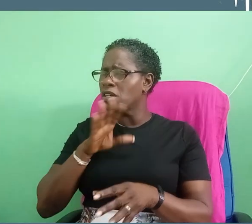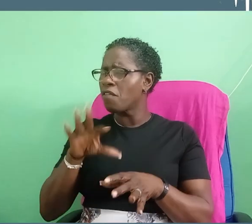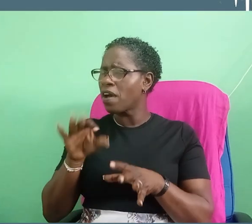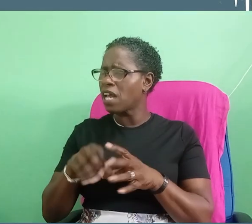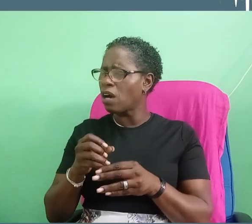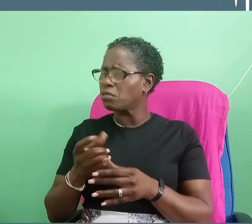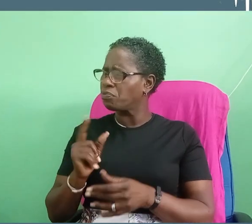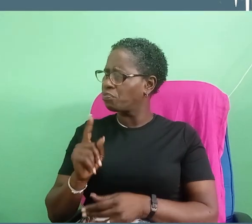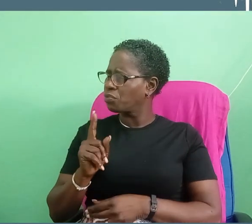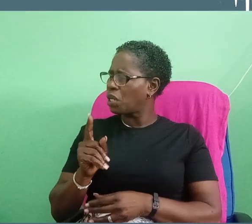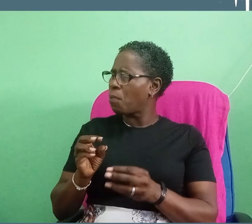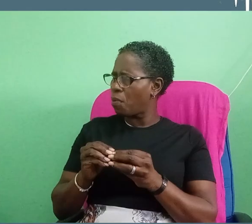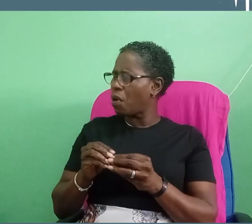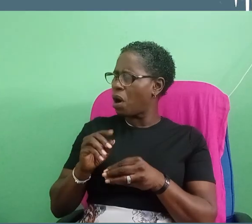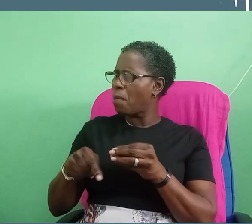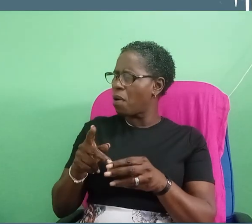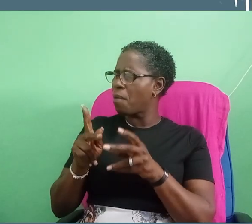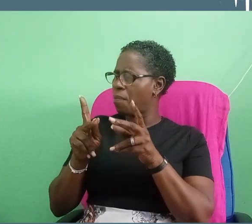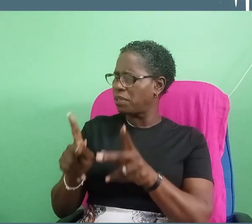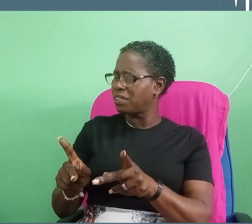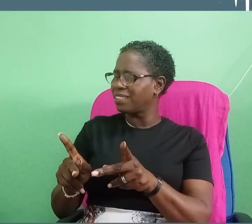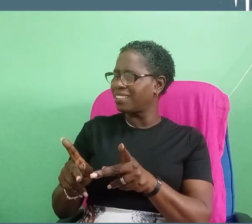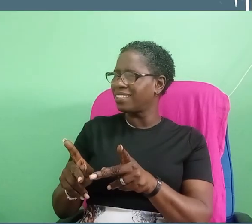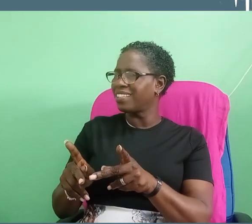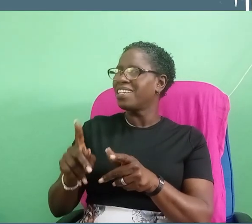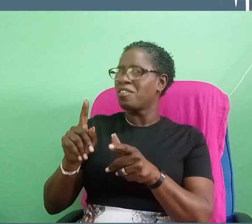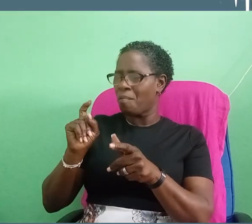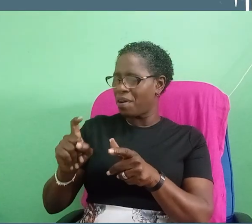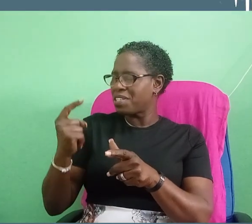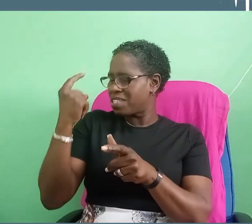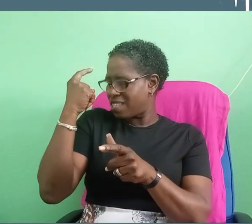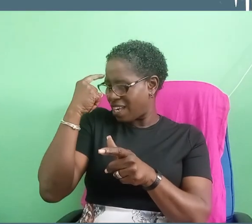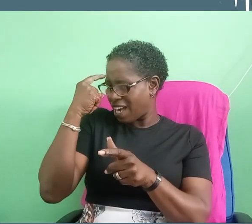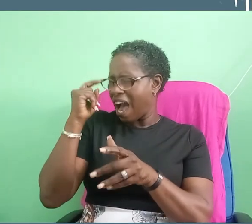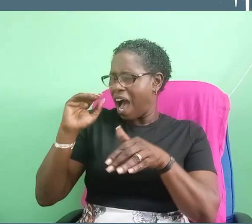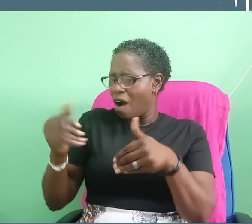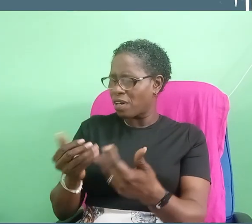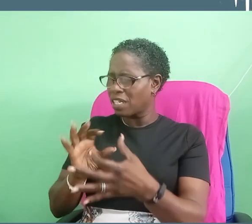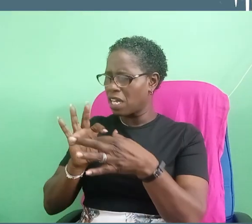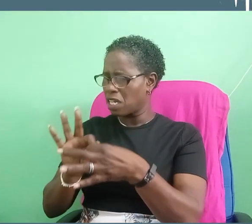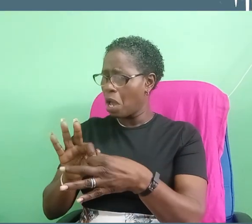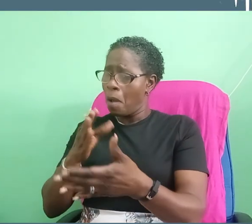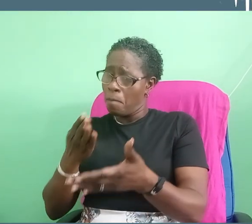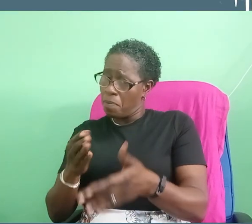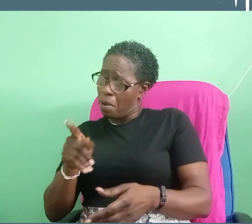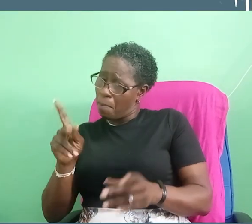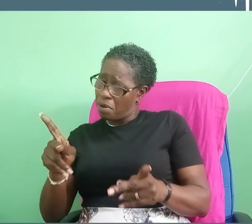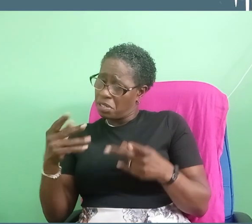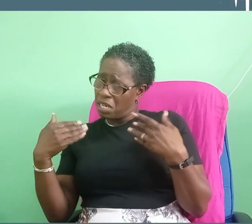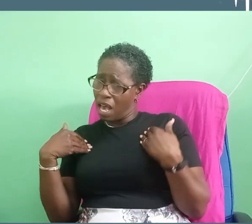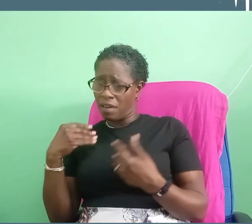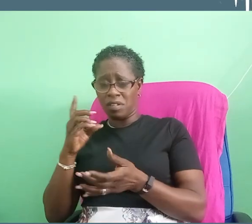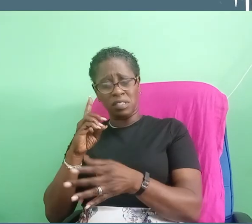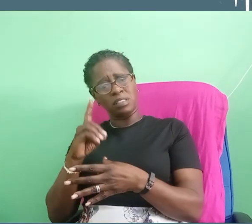you both referenced this, being very intentional about connecting with people who have lived experience with disability, particularly in the anti-trafficking